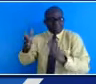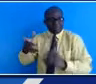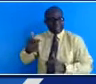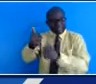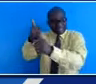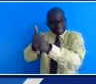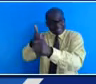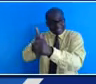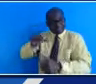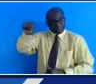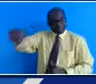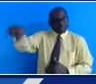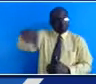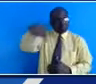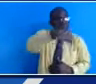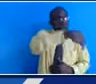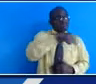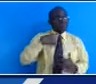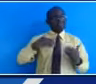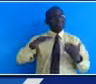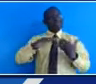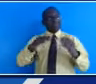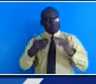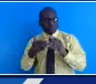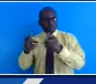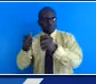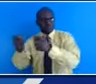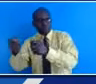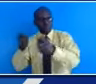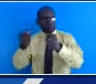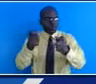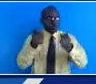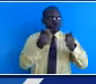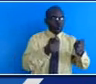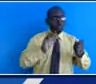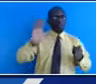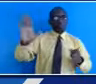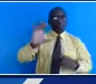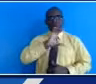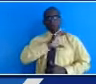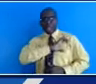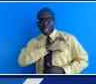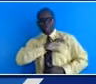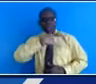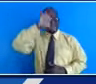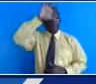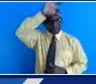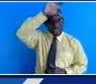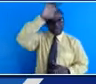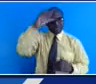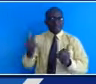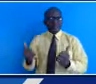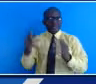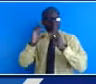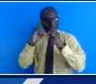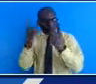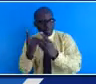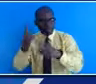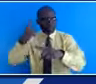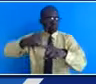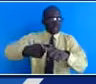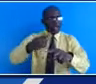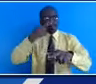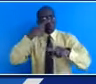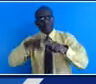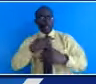fire, sanitation, snow removal, local recreation, and then they control planning and zoning responsibilities in their area. The